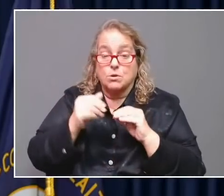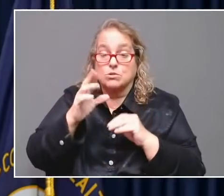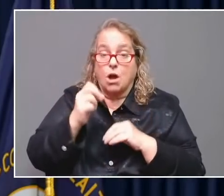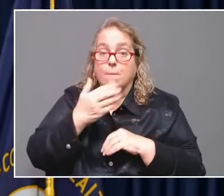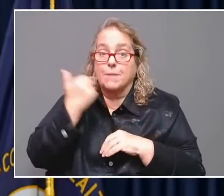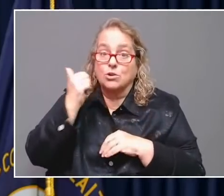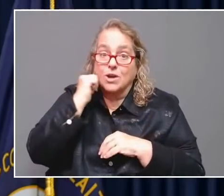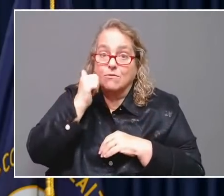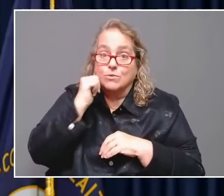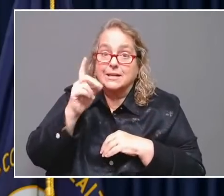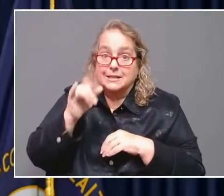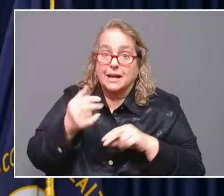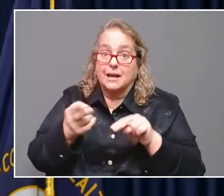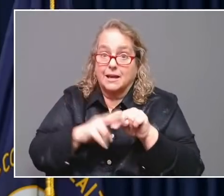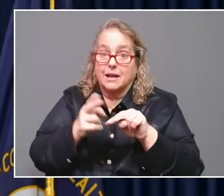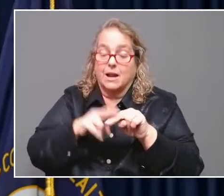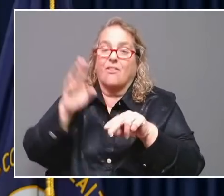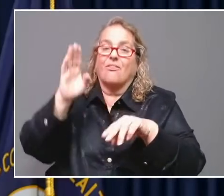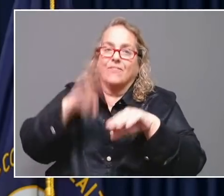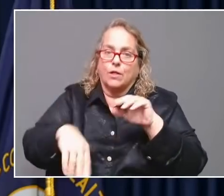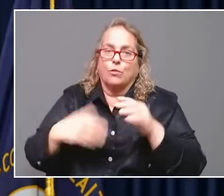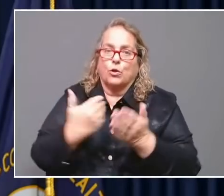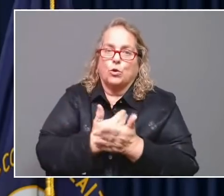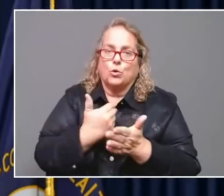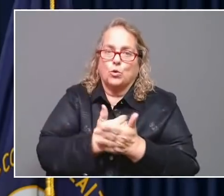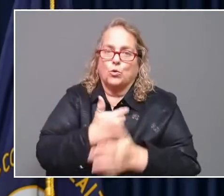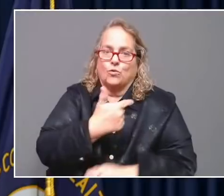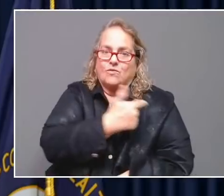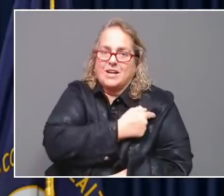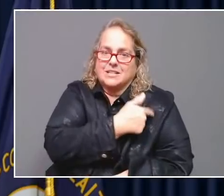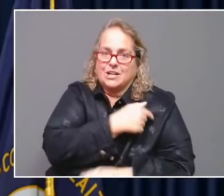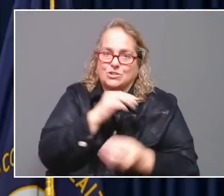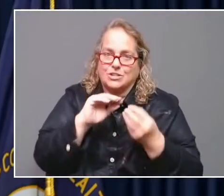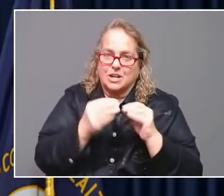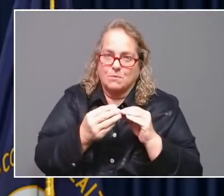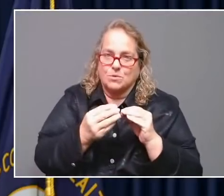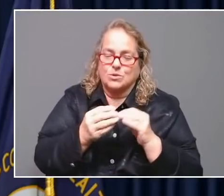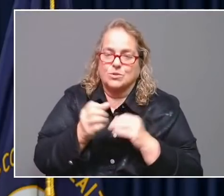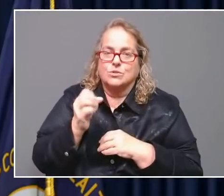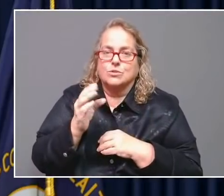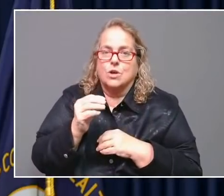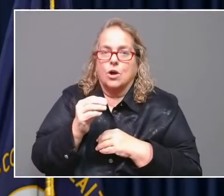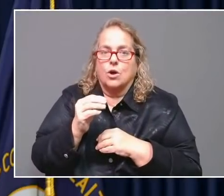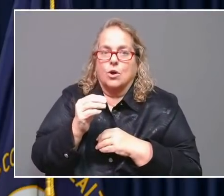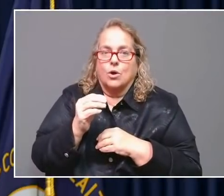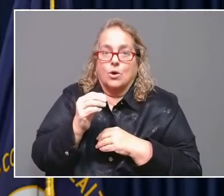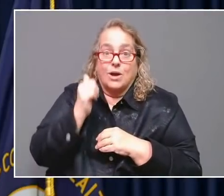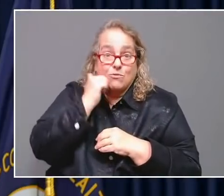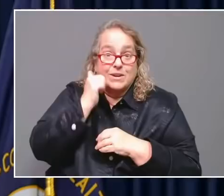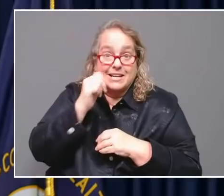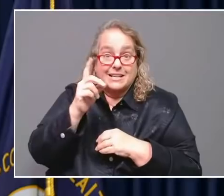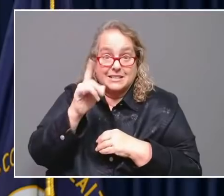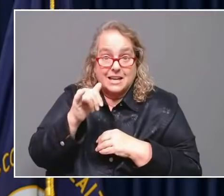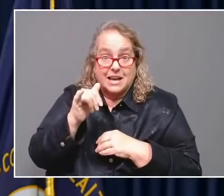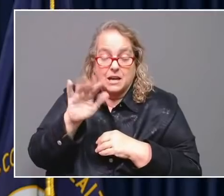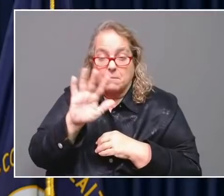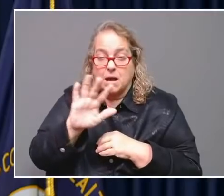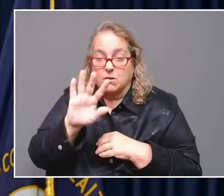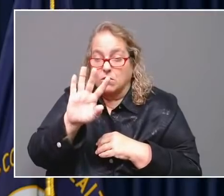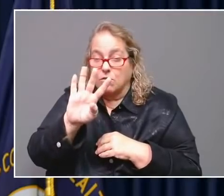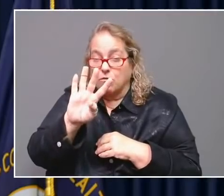the new vaccination numbers. So day over day, about